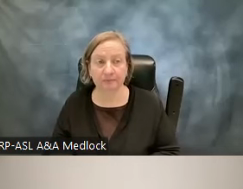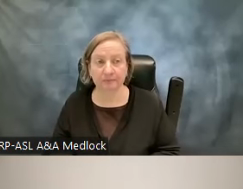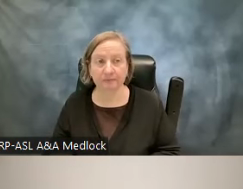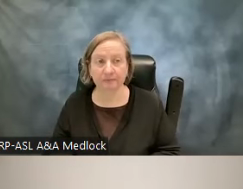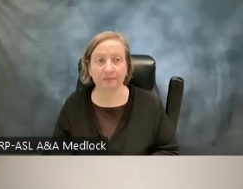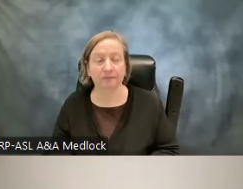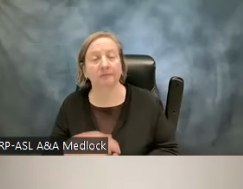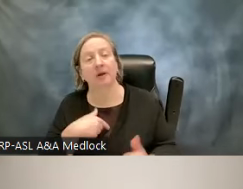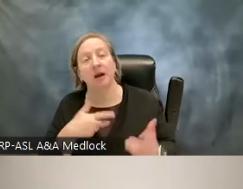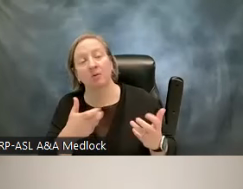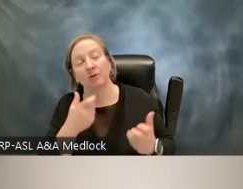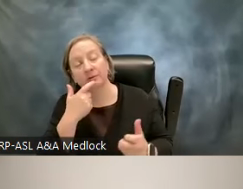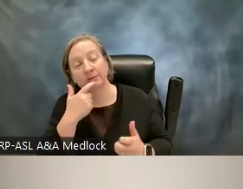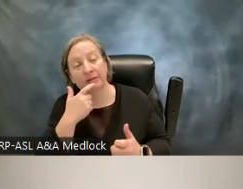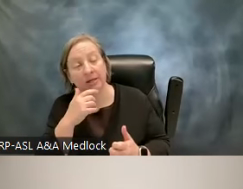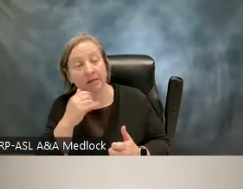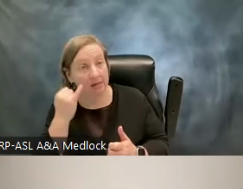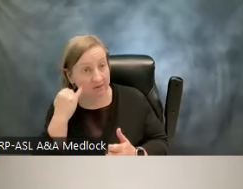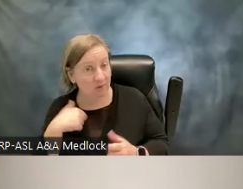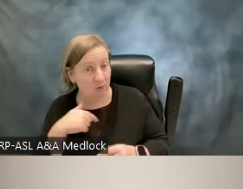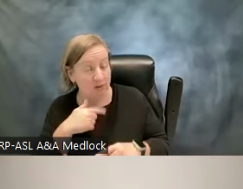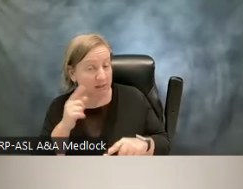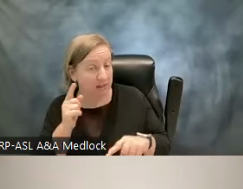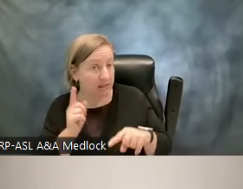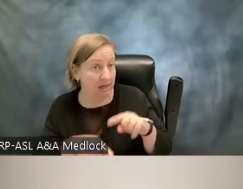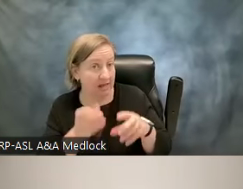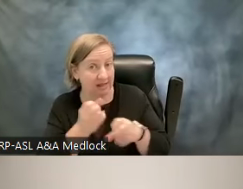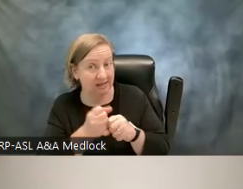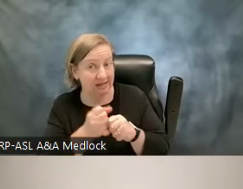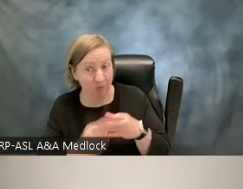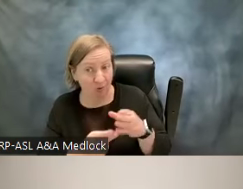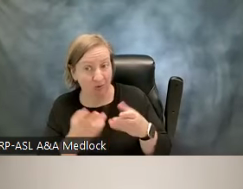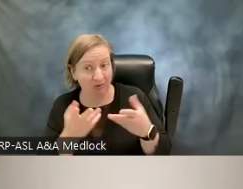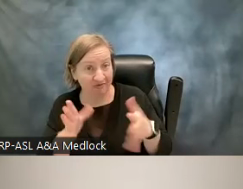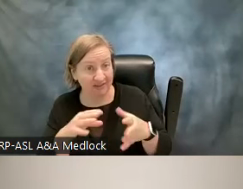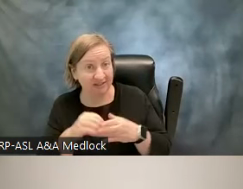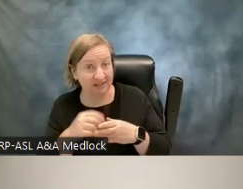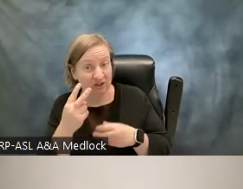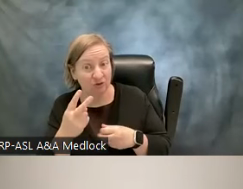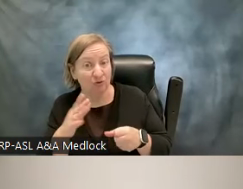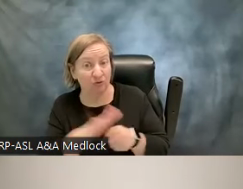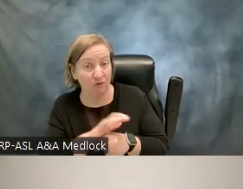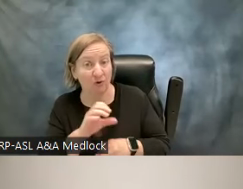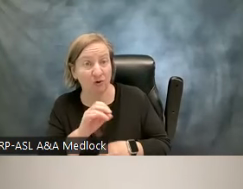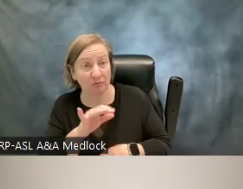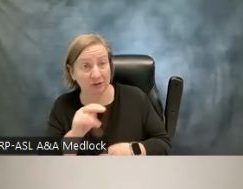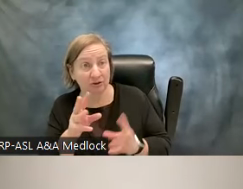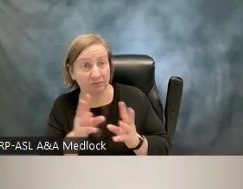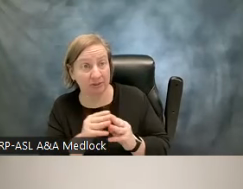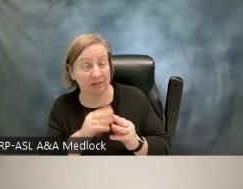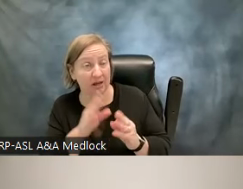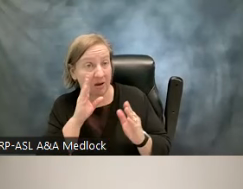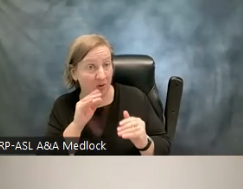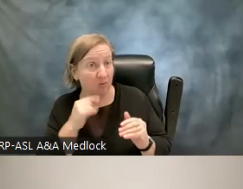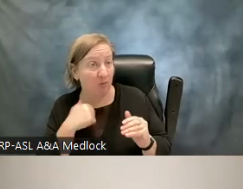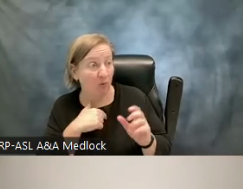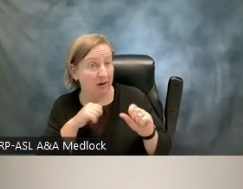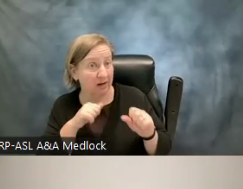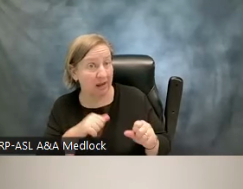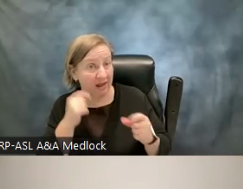I just wanted to say that if we can't get both of these done in 2 full commission meetings, I hope that we'll be able